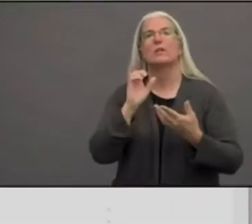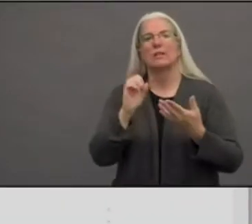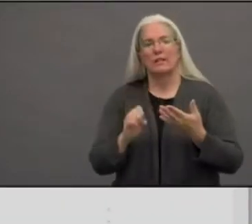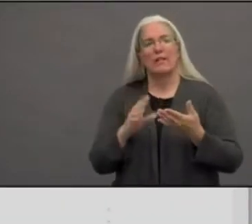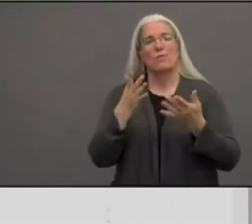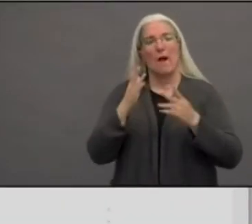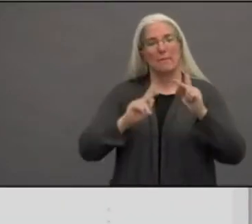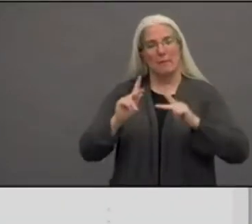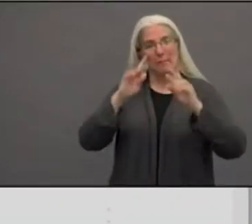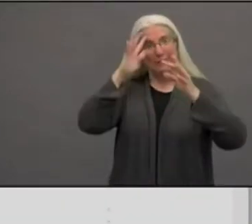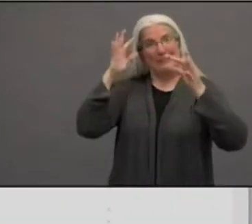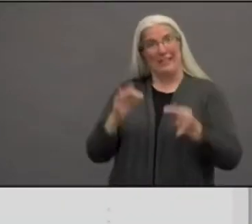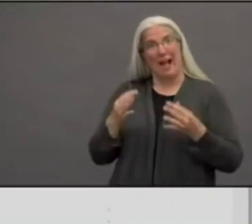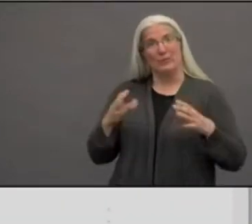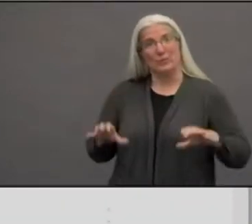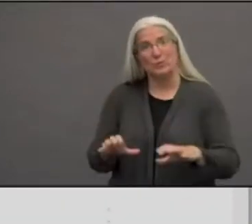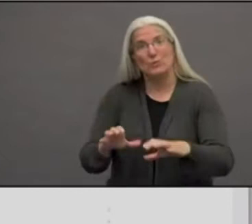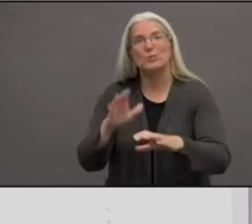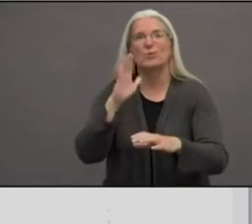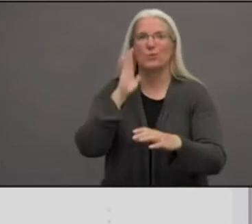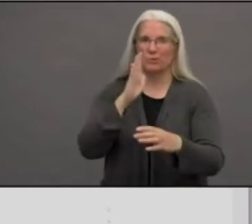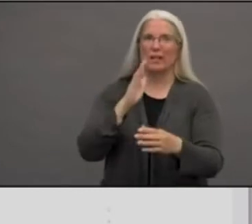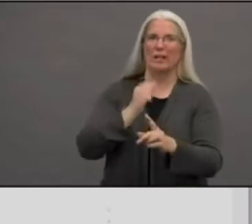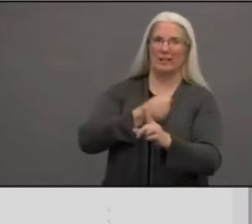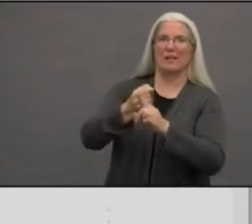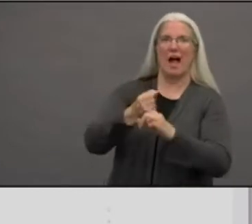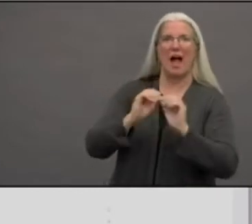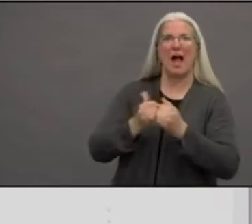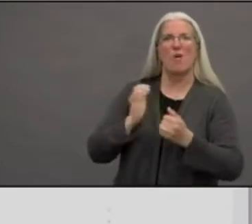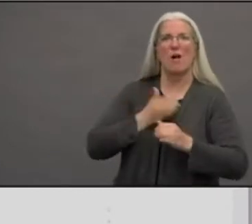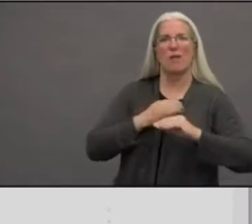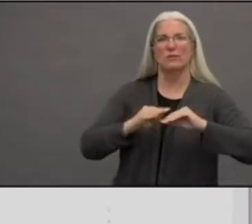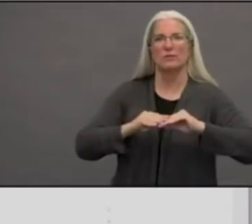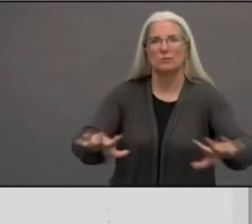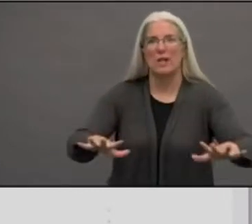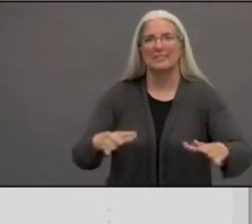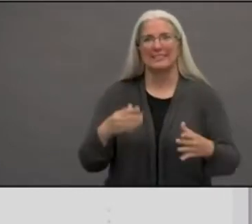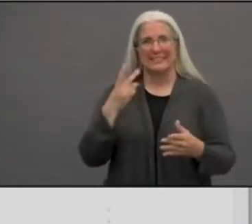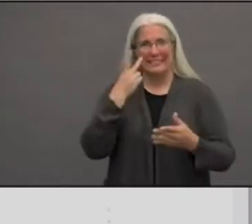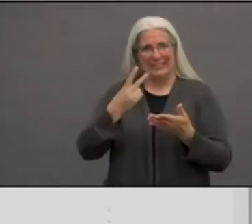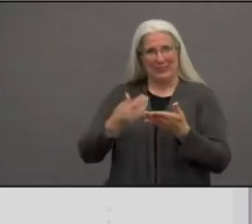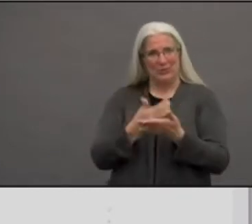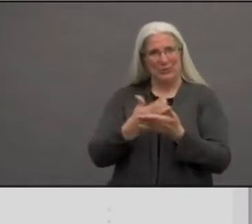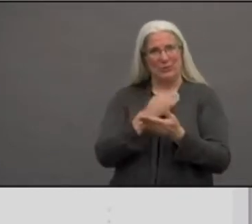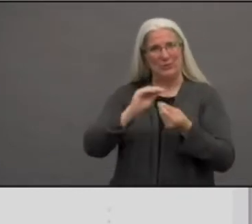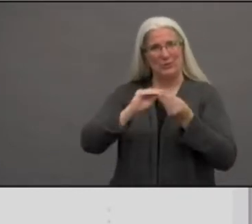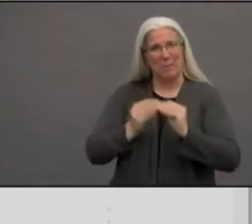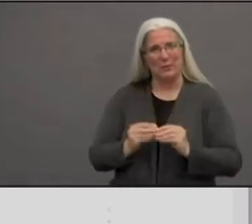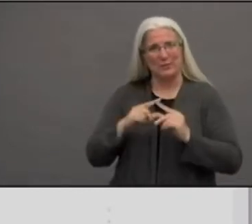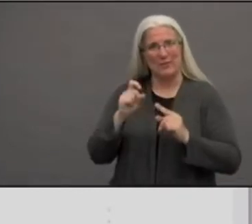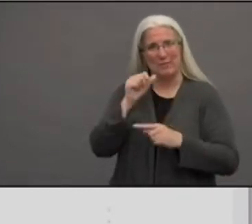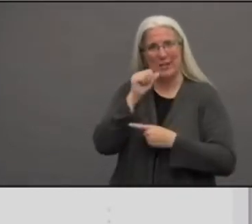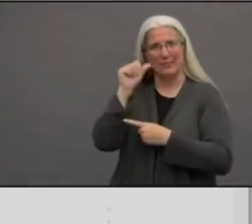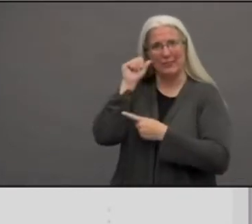spread of COVID-19. Our new cases, just as of yesterday, was